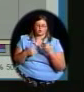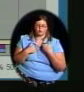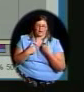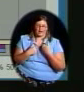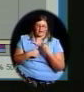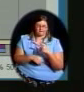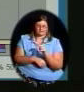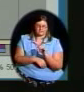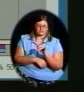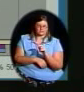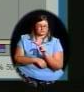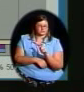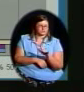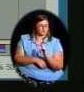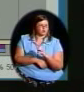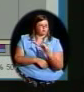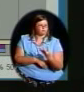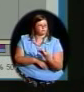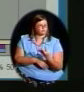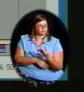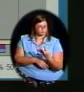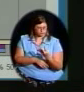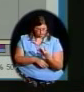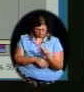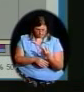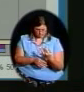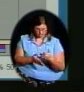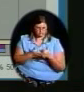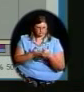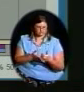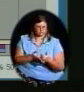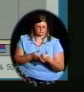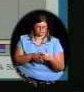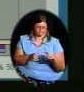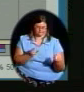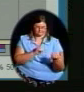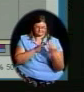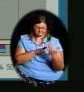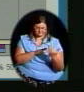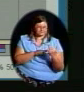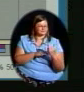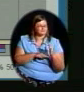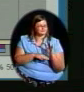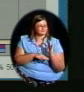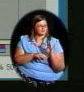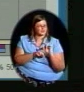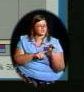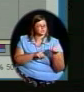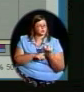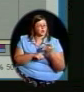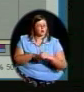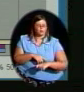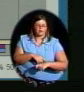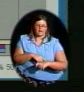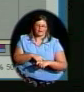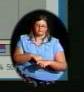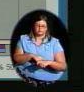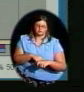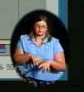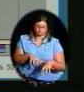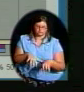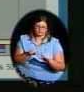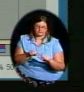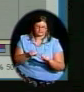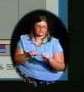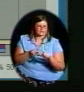funding to help us address our substance abuse issues. And like I said, we have to take these surveys to